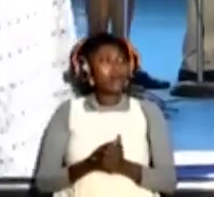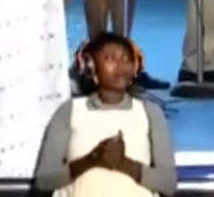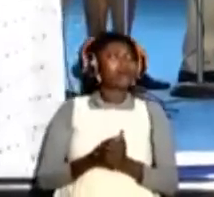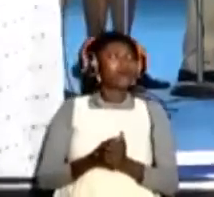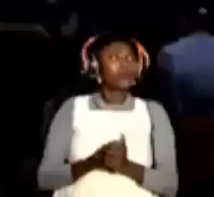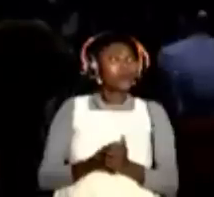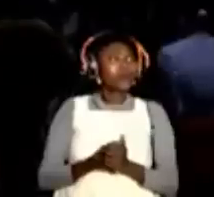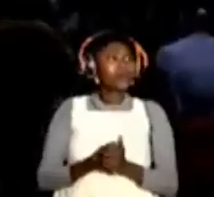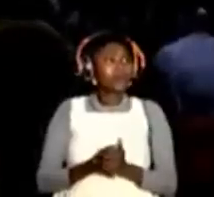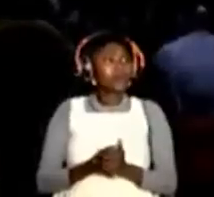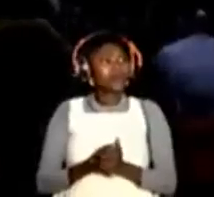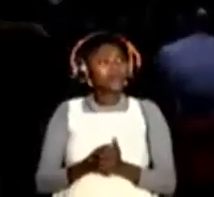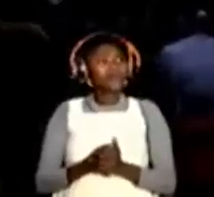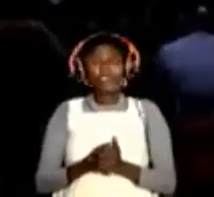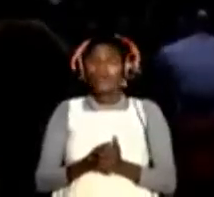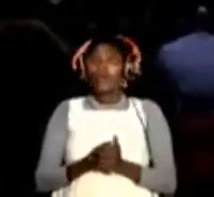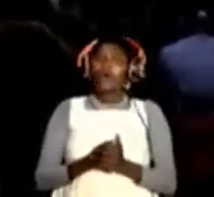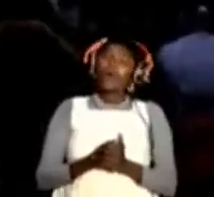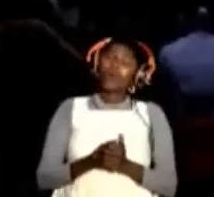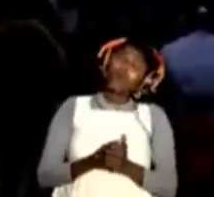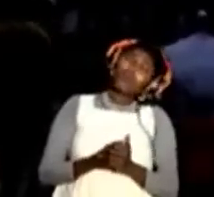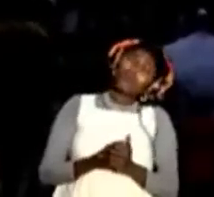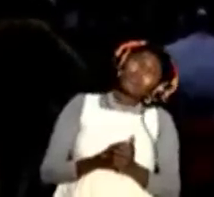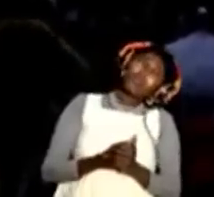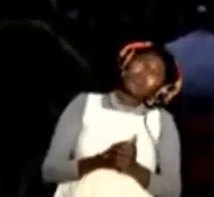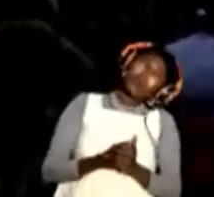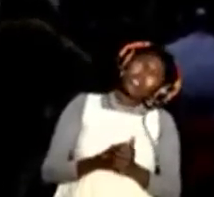Moroboshi. Oluwajo.